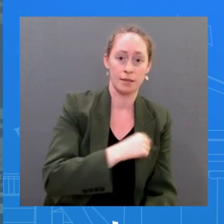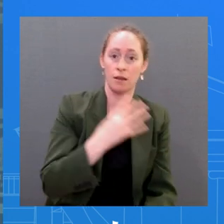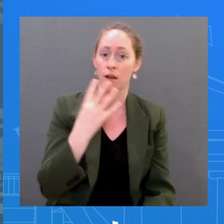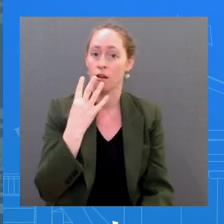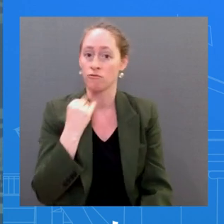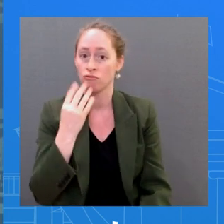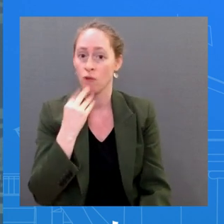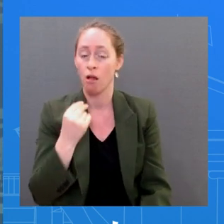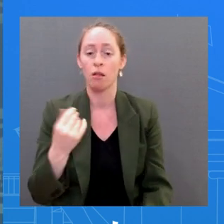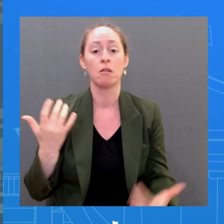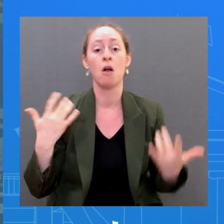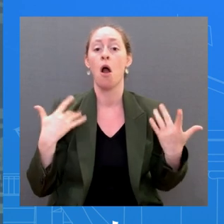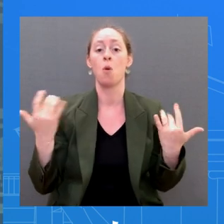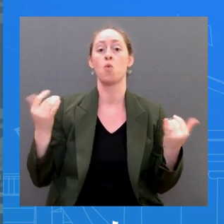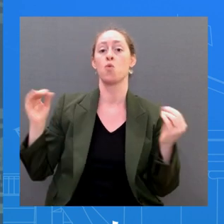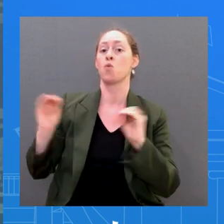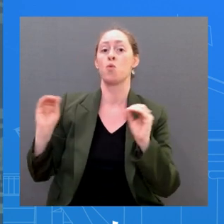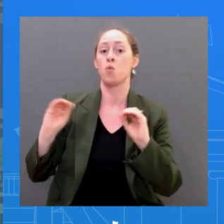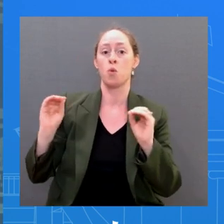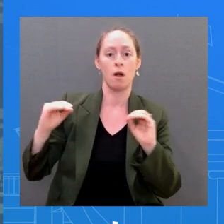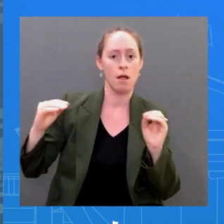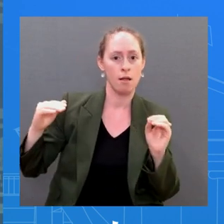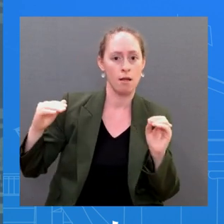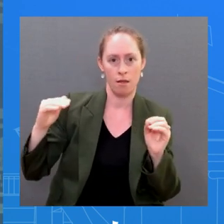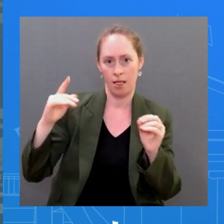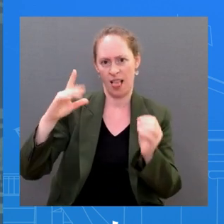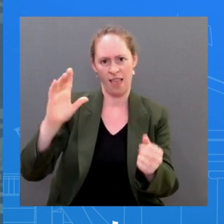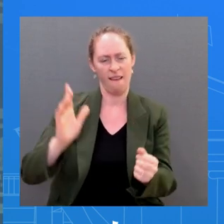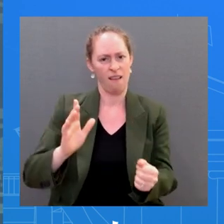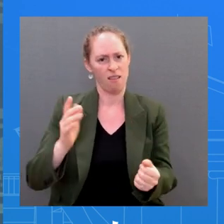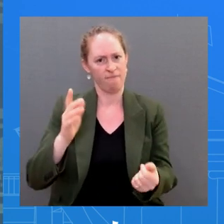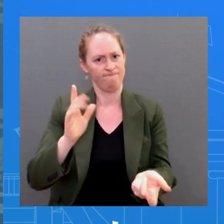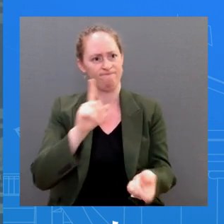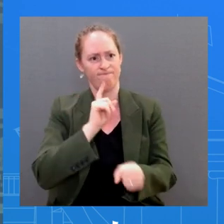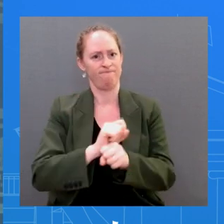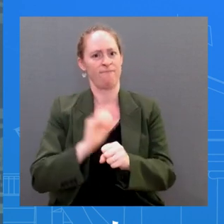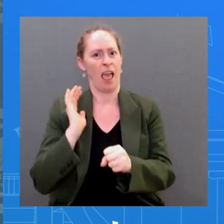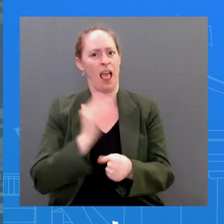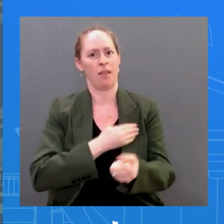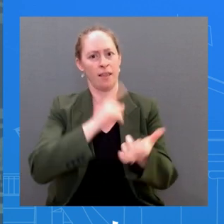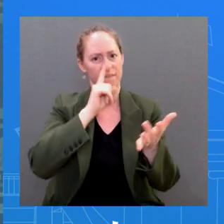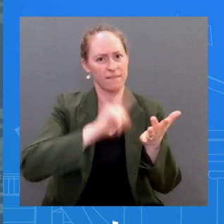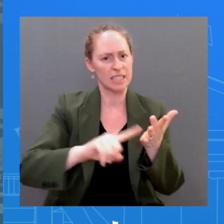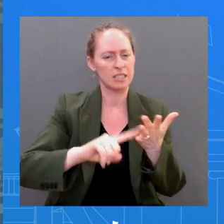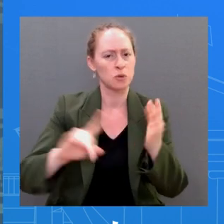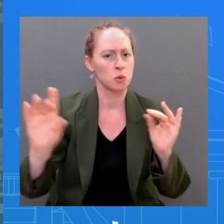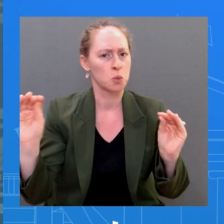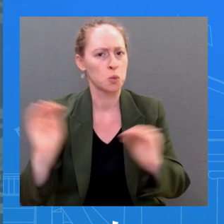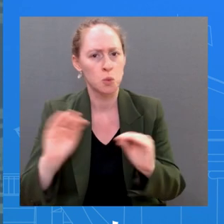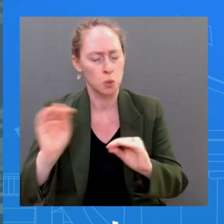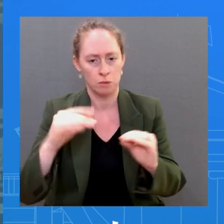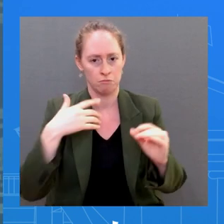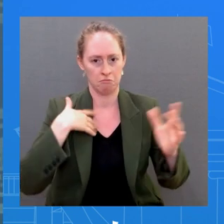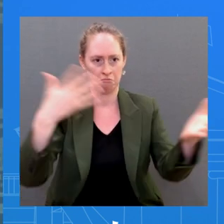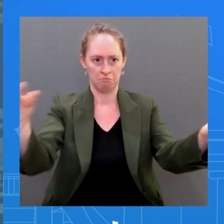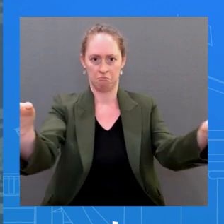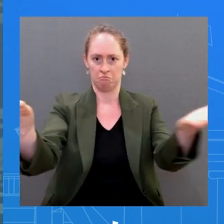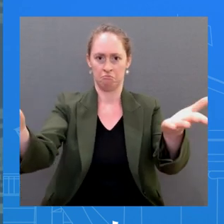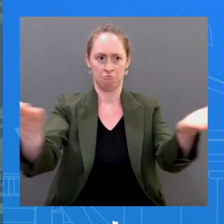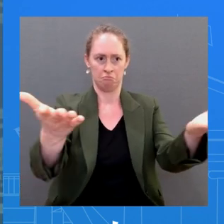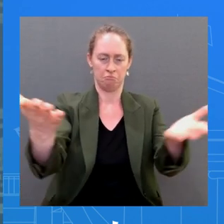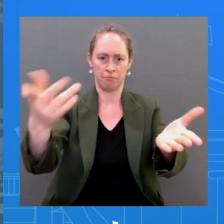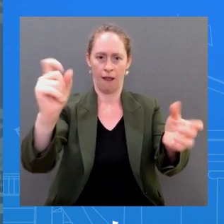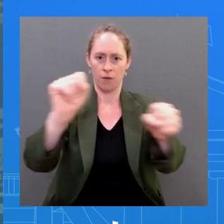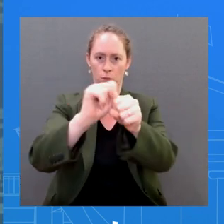are working to bridge cooperation between the two parties. We have made clear our view to both Israeli and Palestinian